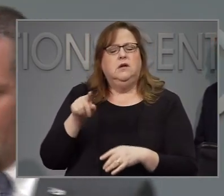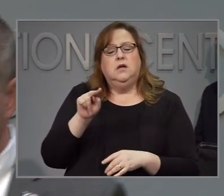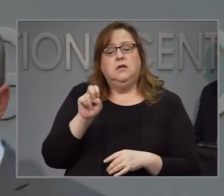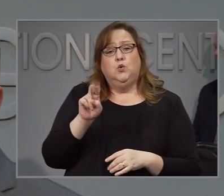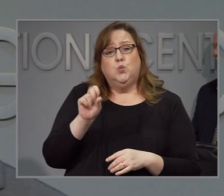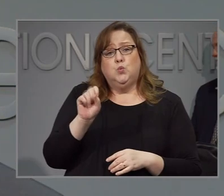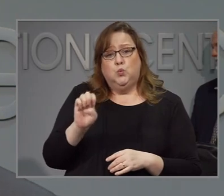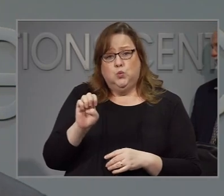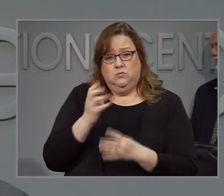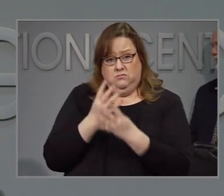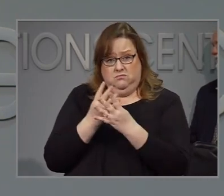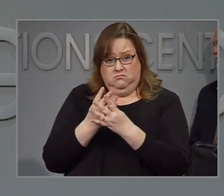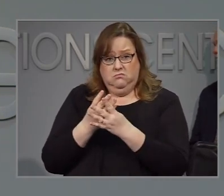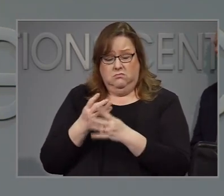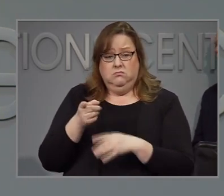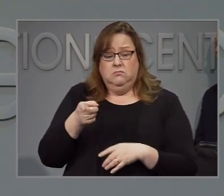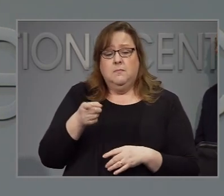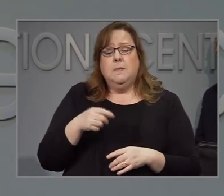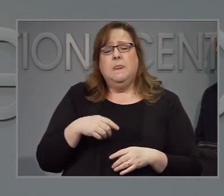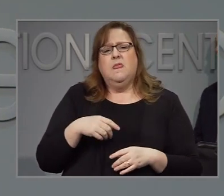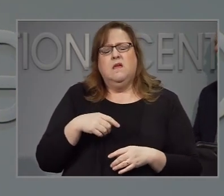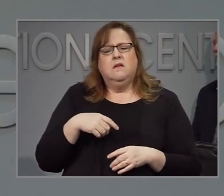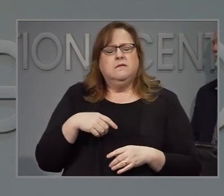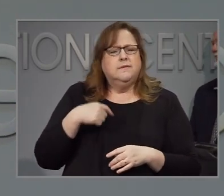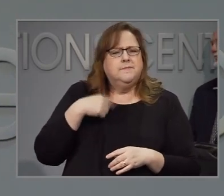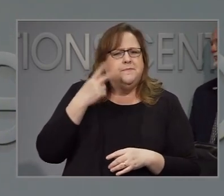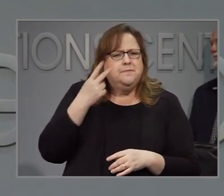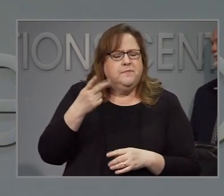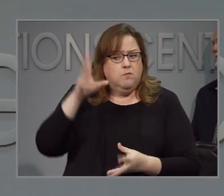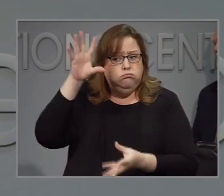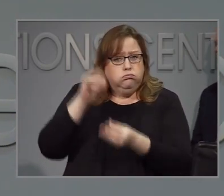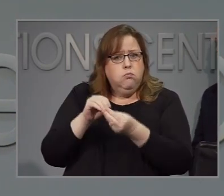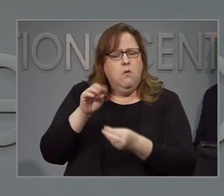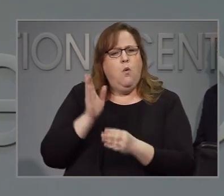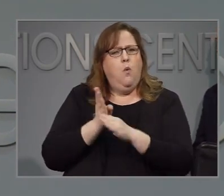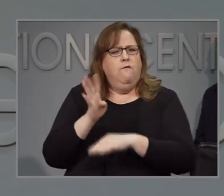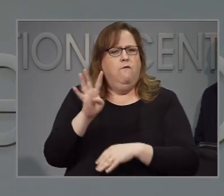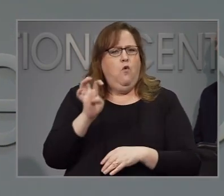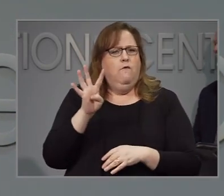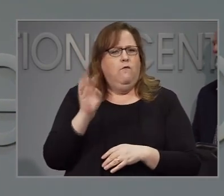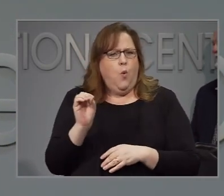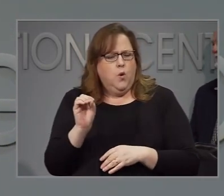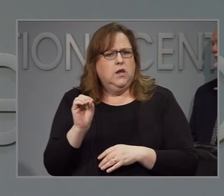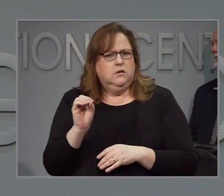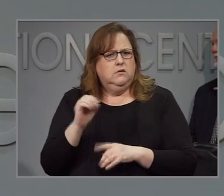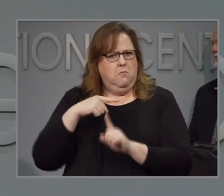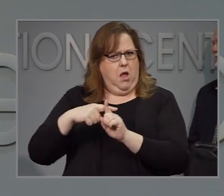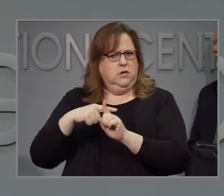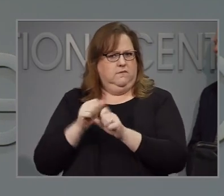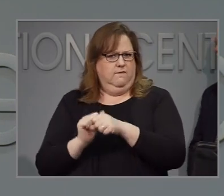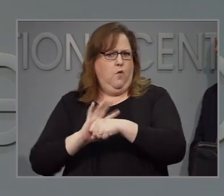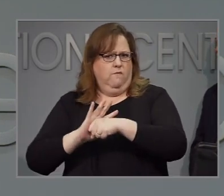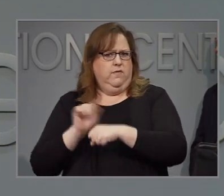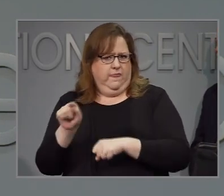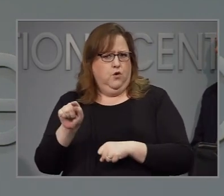Institution. I see that there are over 440 positive cases there now. Two-part question.